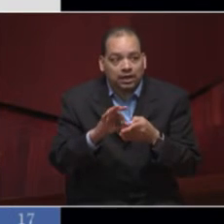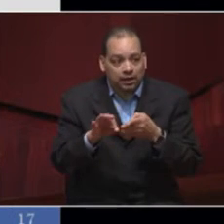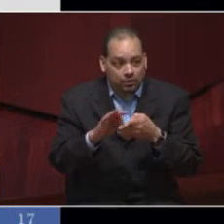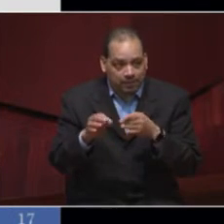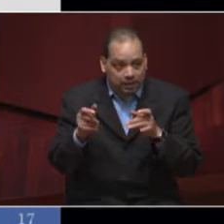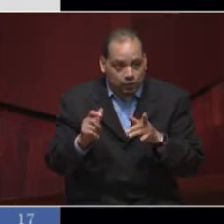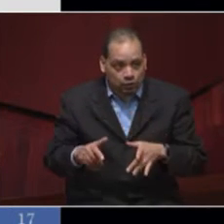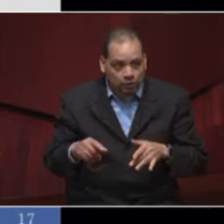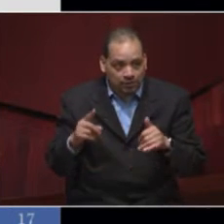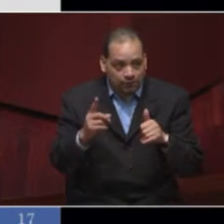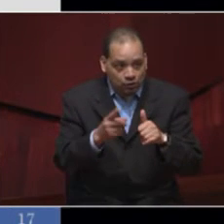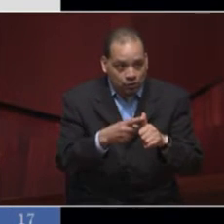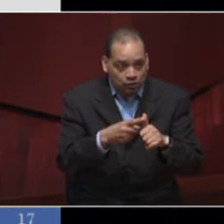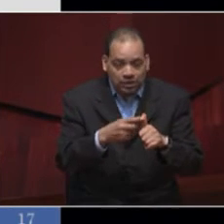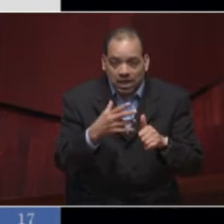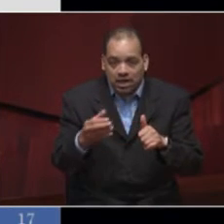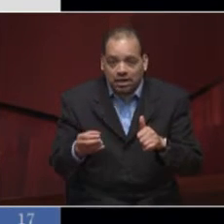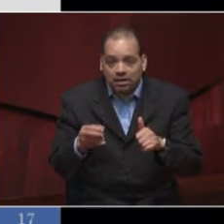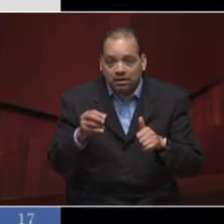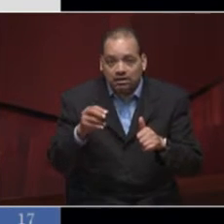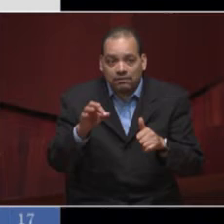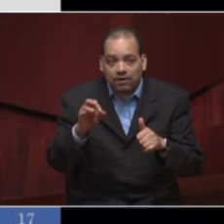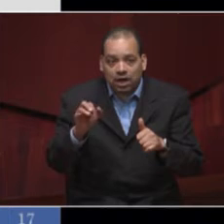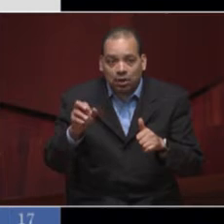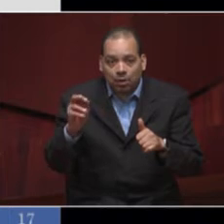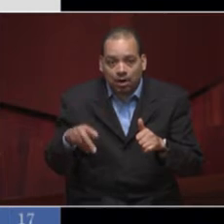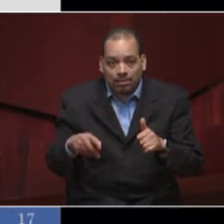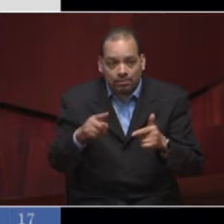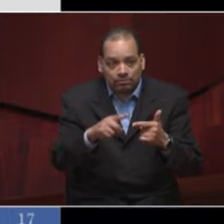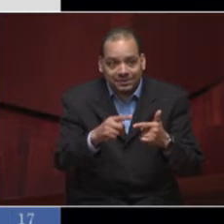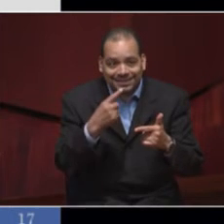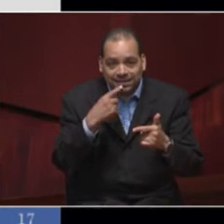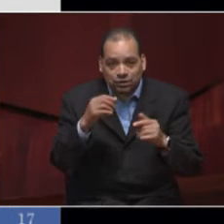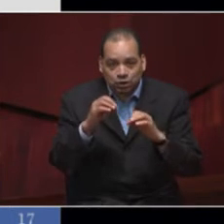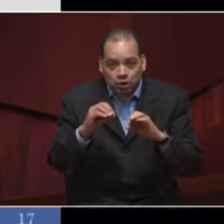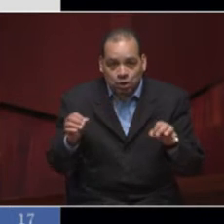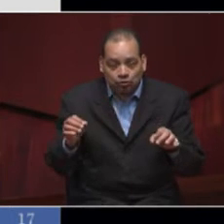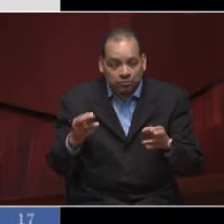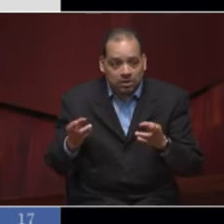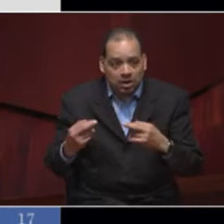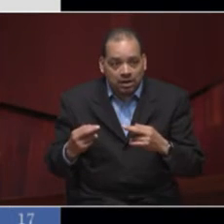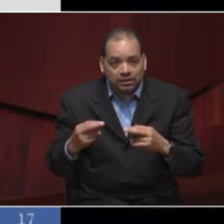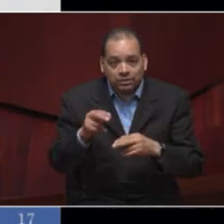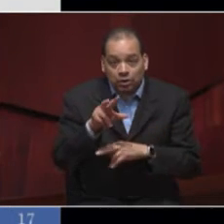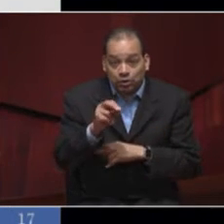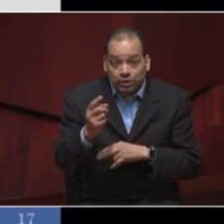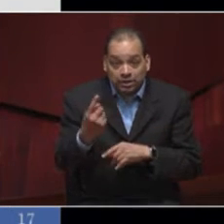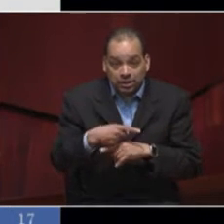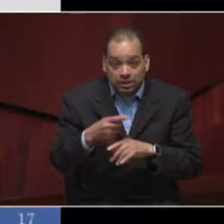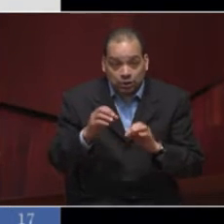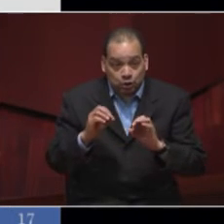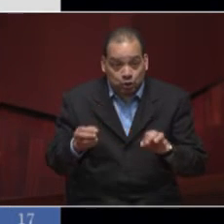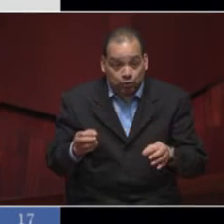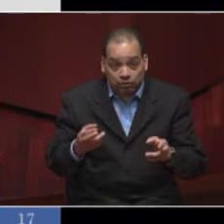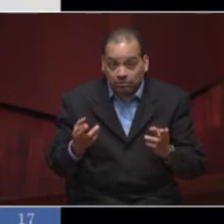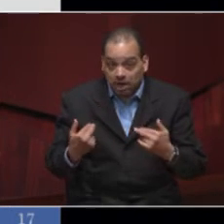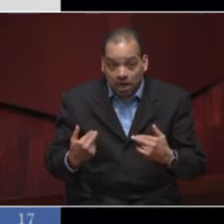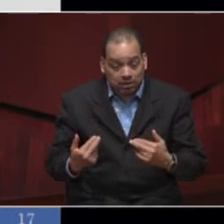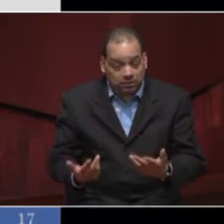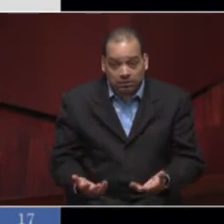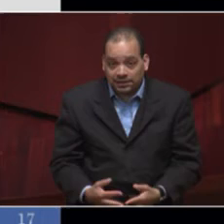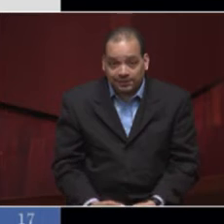follow-up request if no response is received. After 30 days with no response at all from the